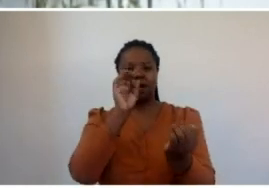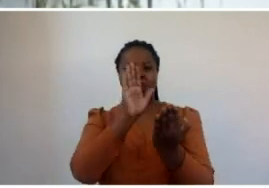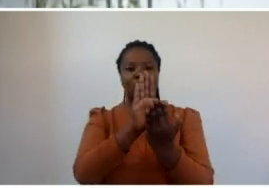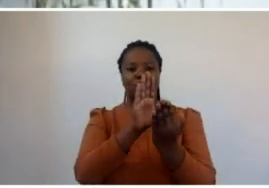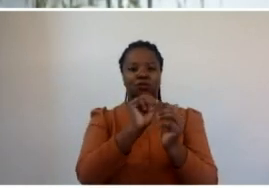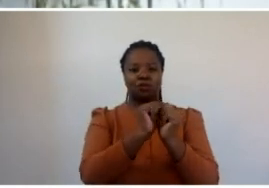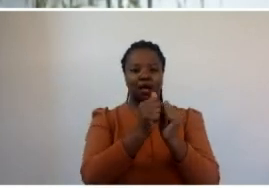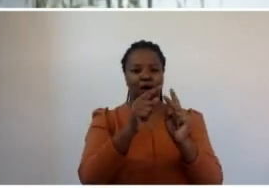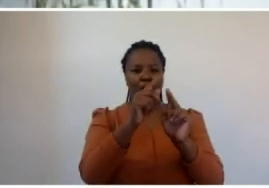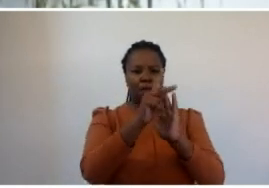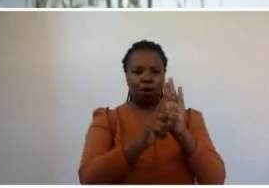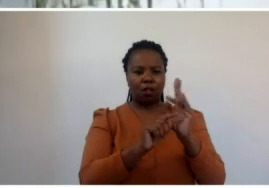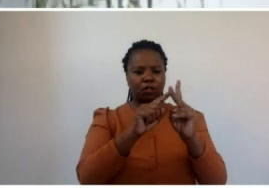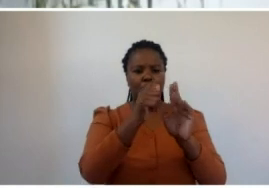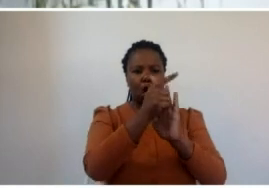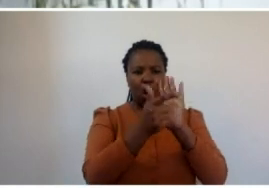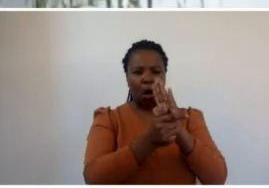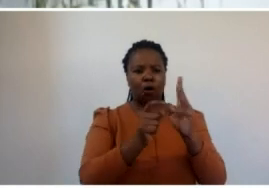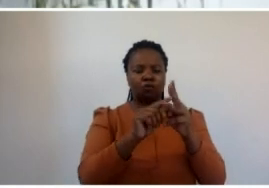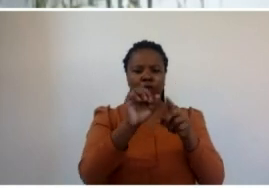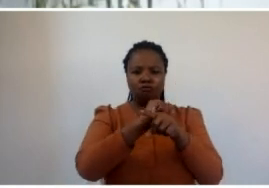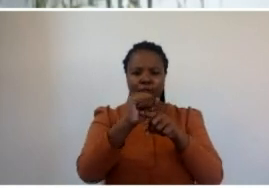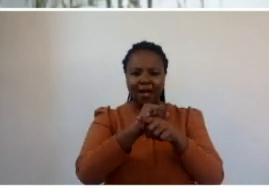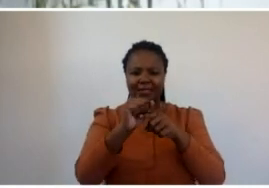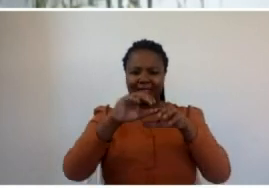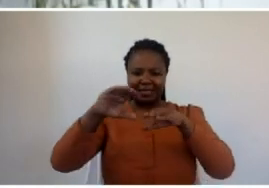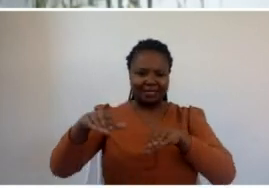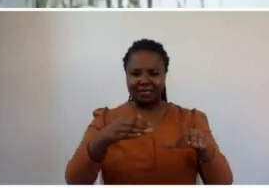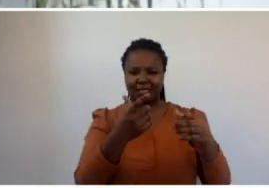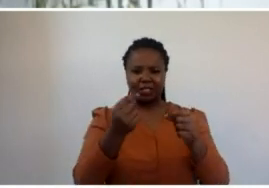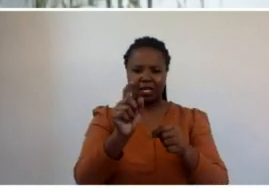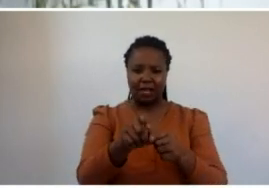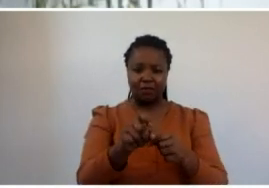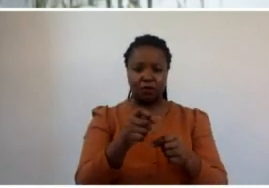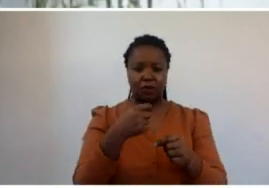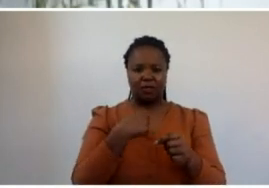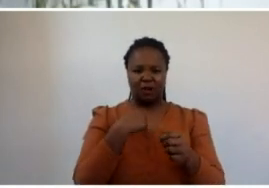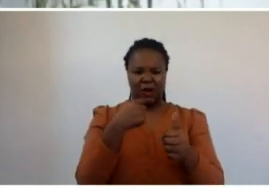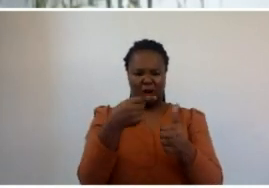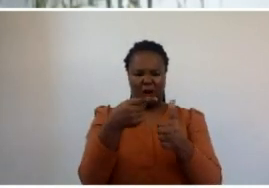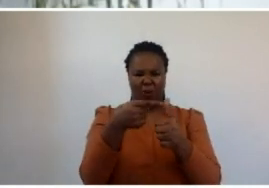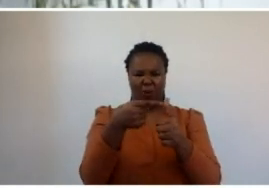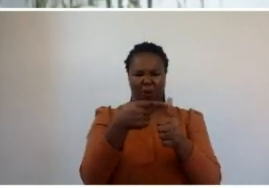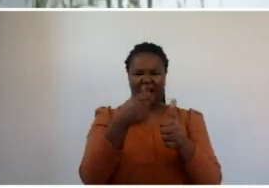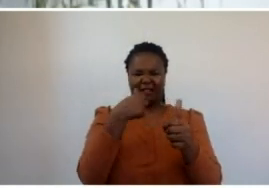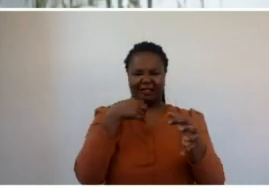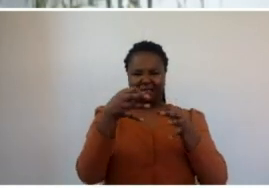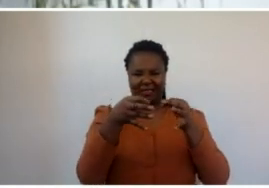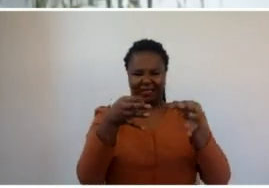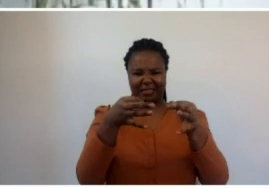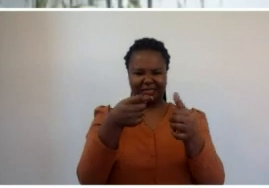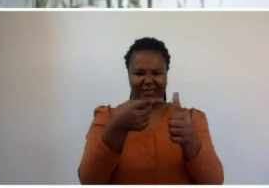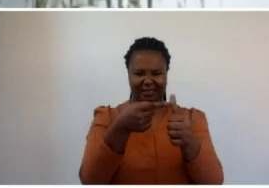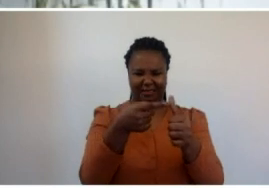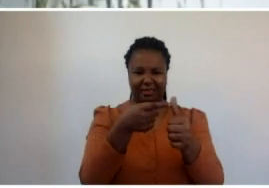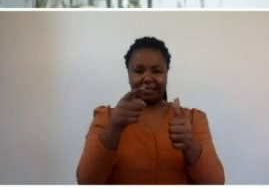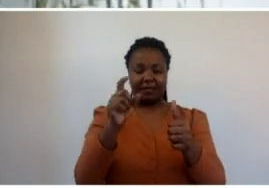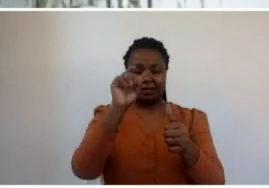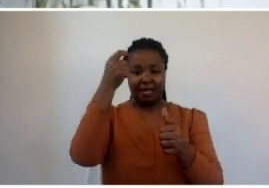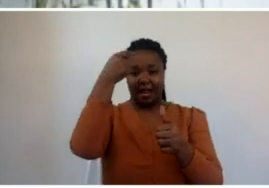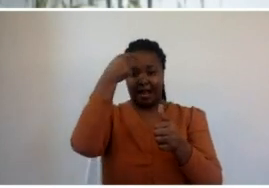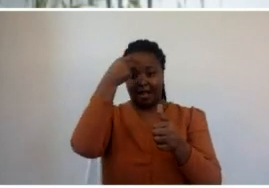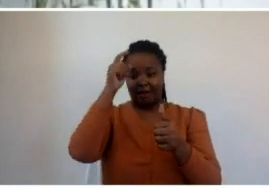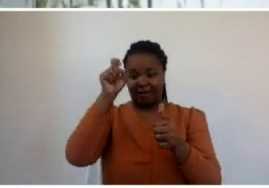and practices. I think if I had to highlight one thing that governments or countries could do, I